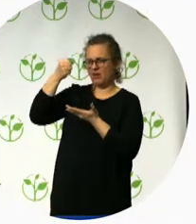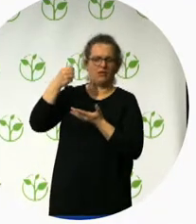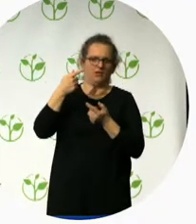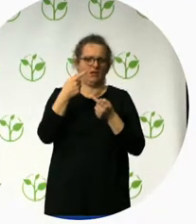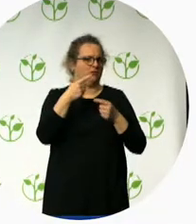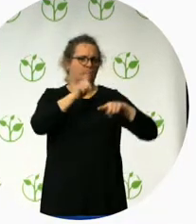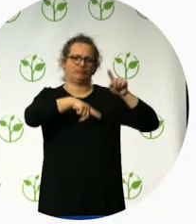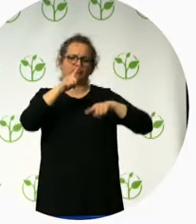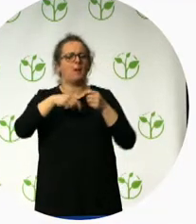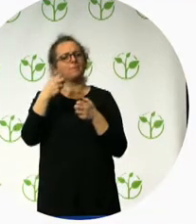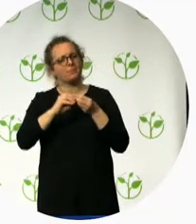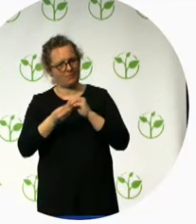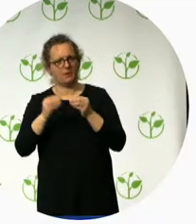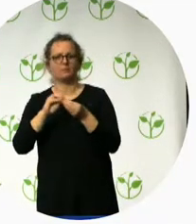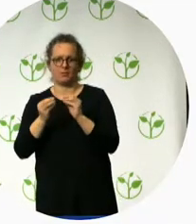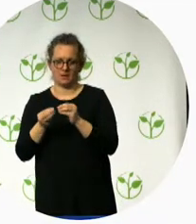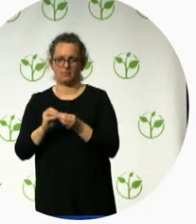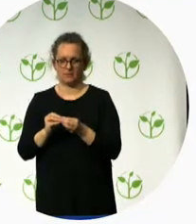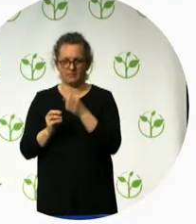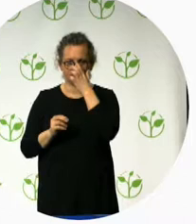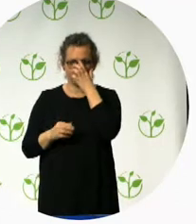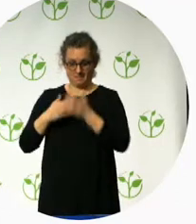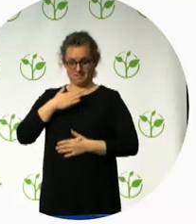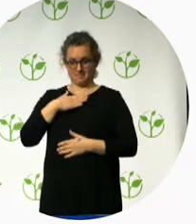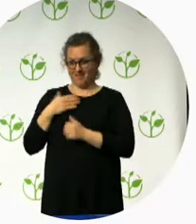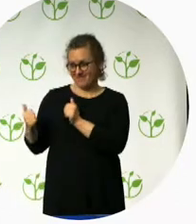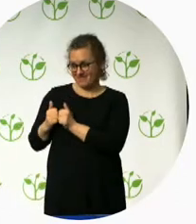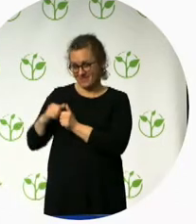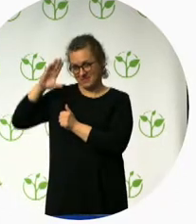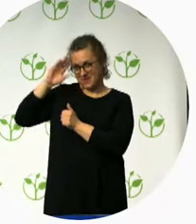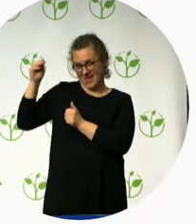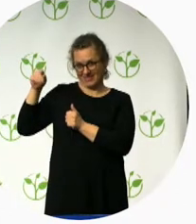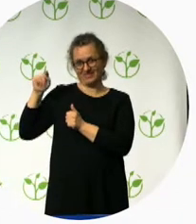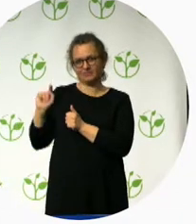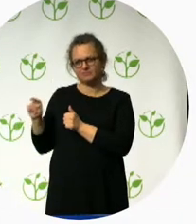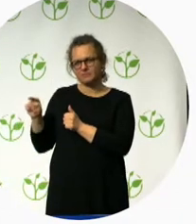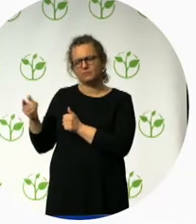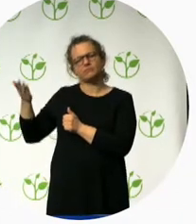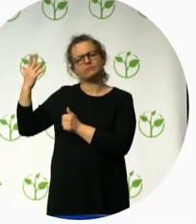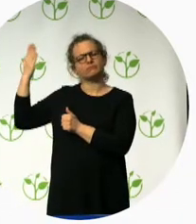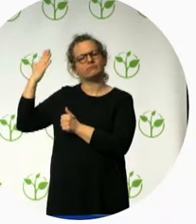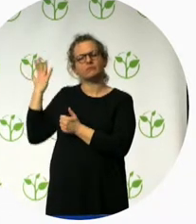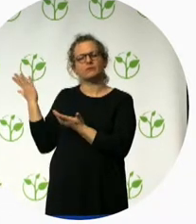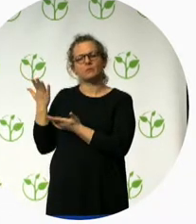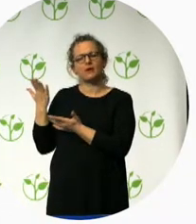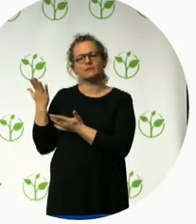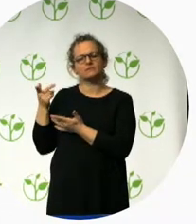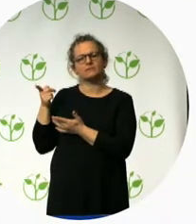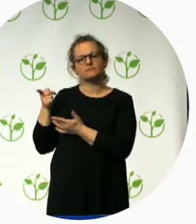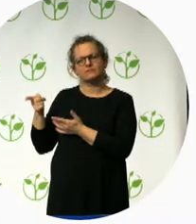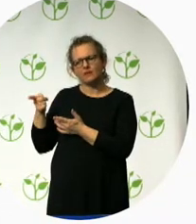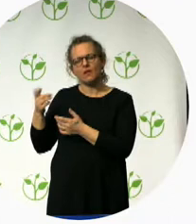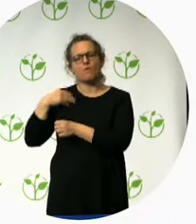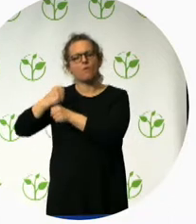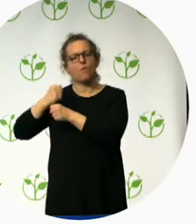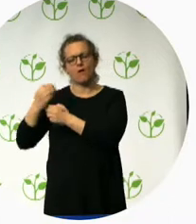my late husband, Senarath, was a politician who was a member of the provincial council in a rural province called Uva, and he